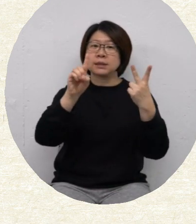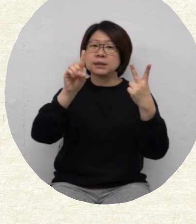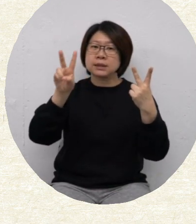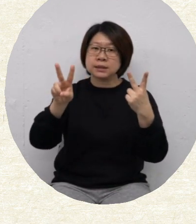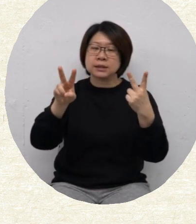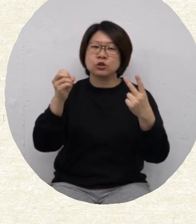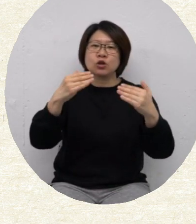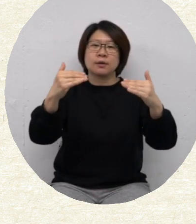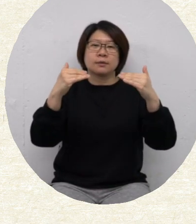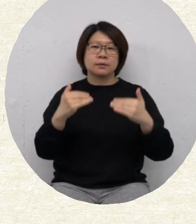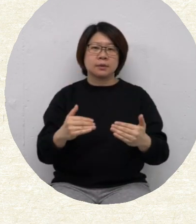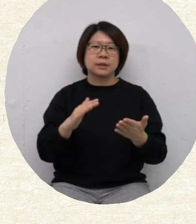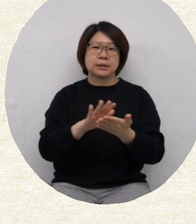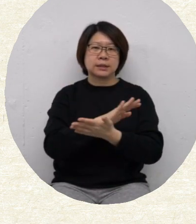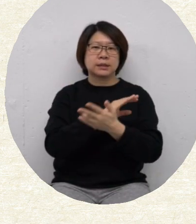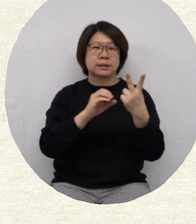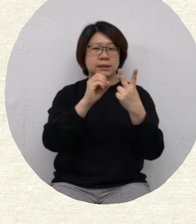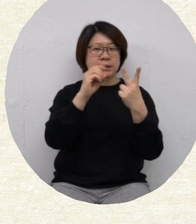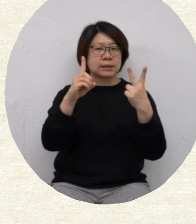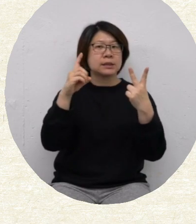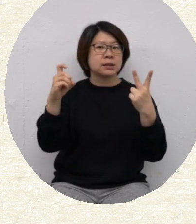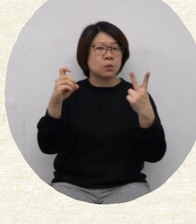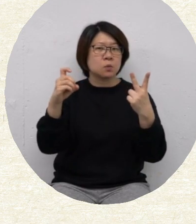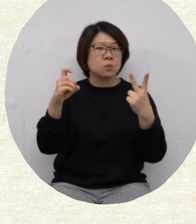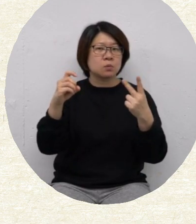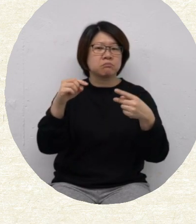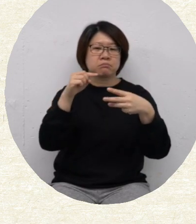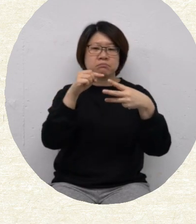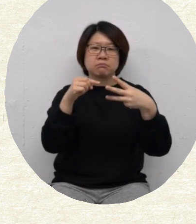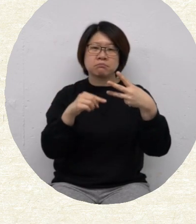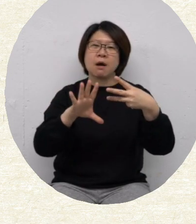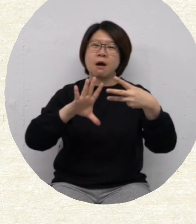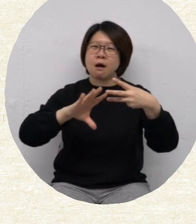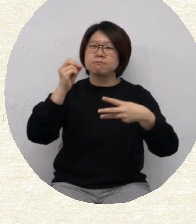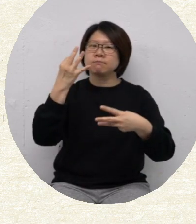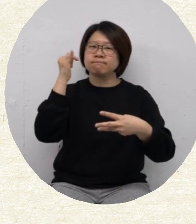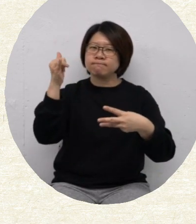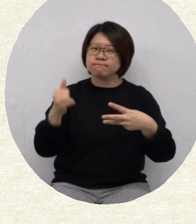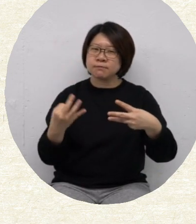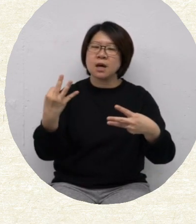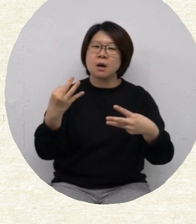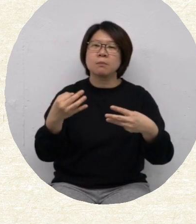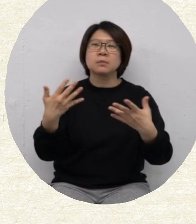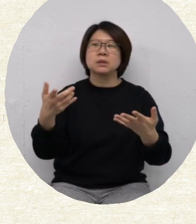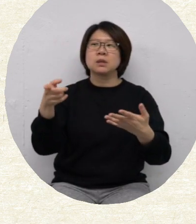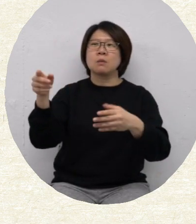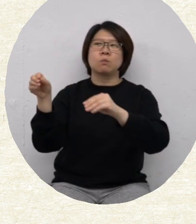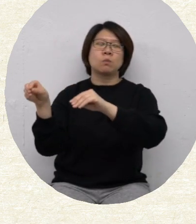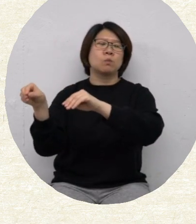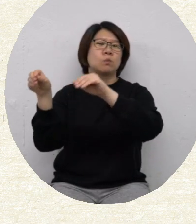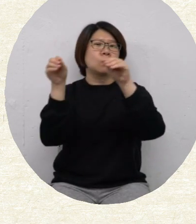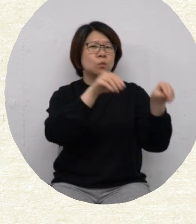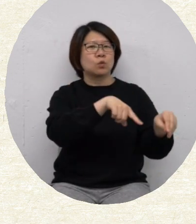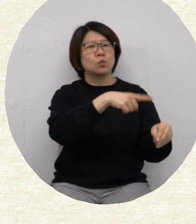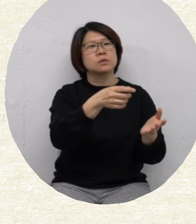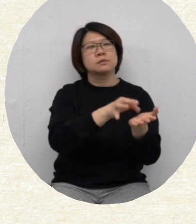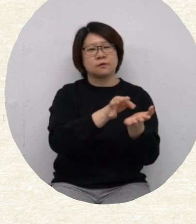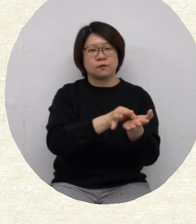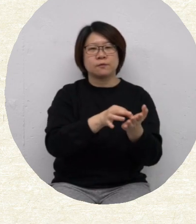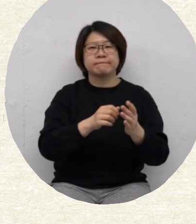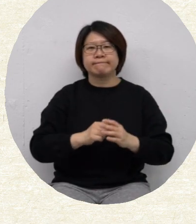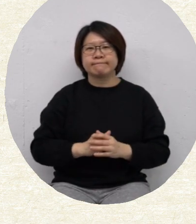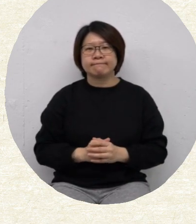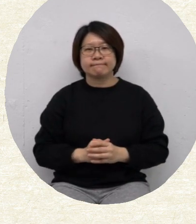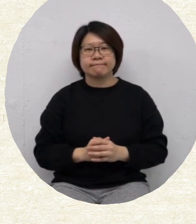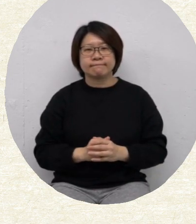Kawaguchiko. For me, learning these techniques was an eye-opening experience and allowed me to understand